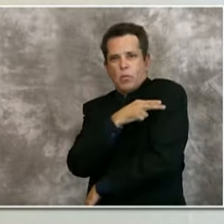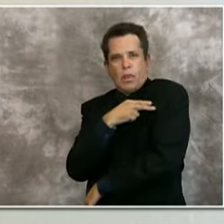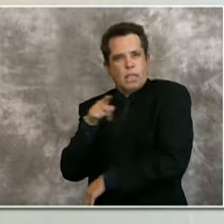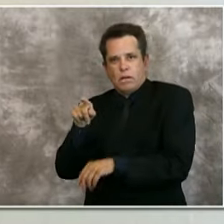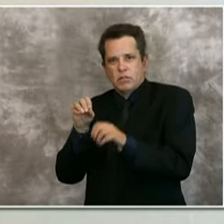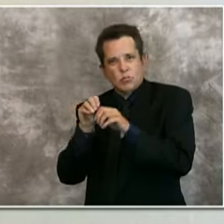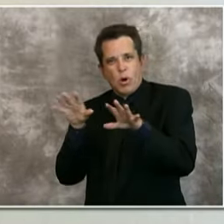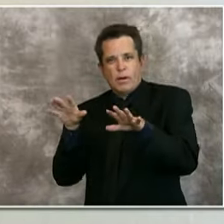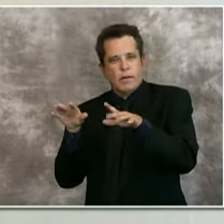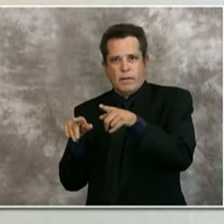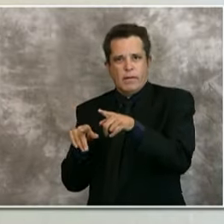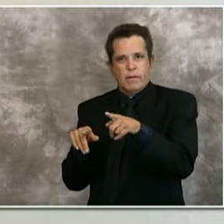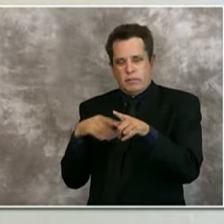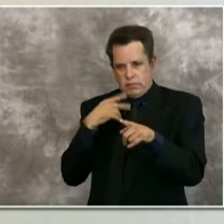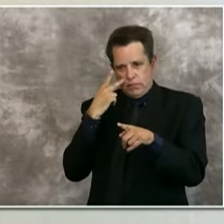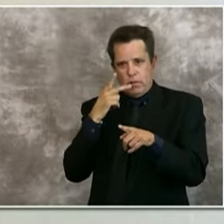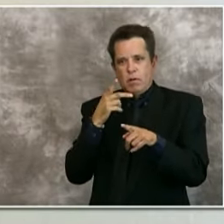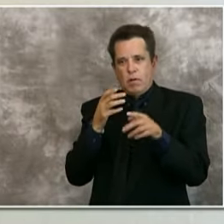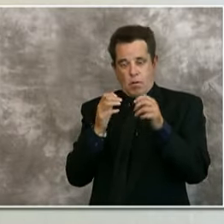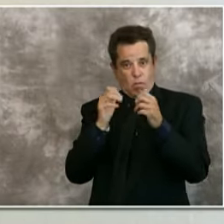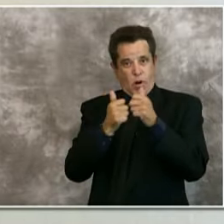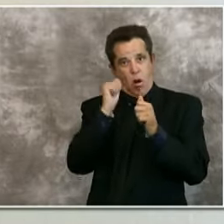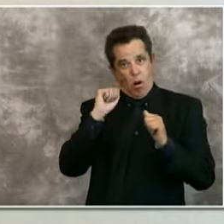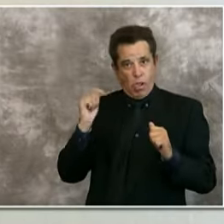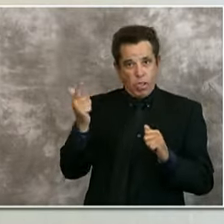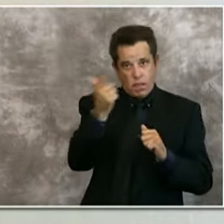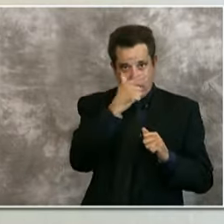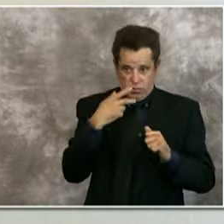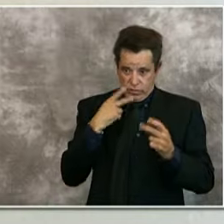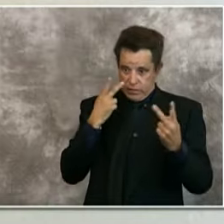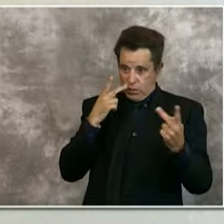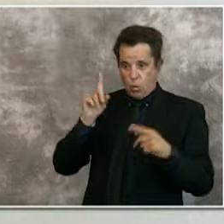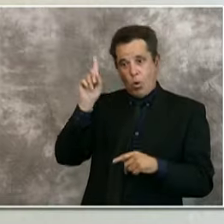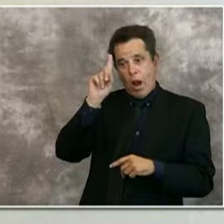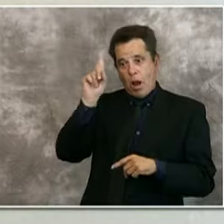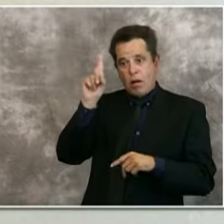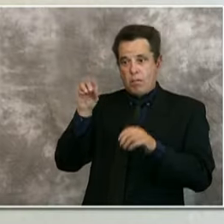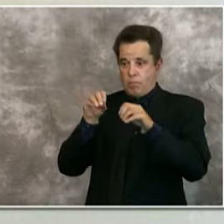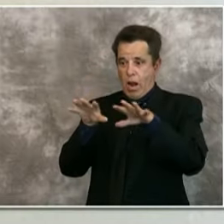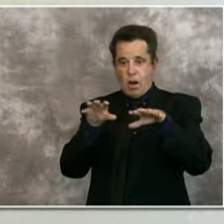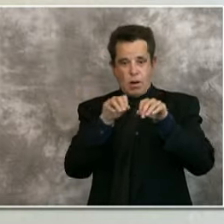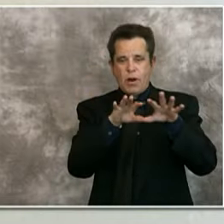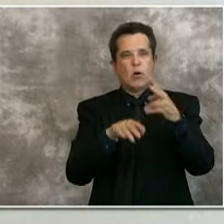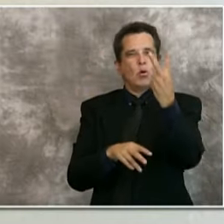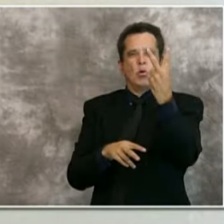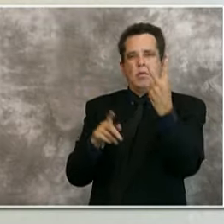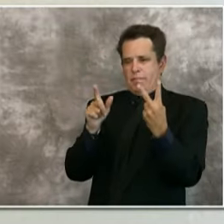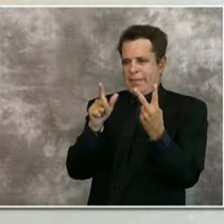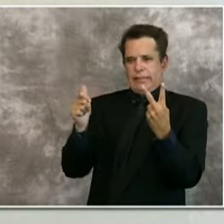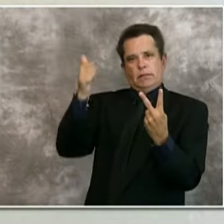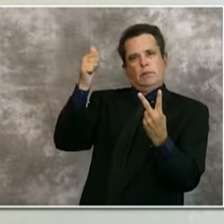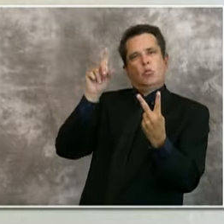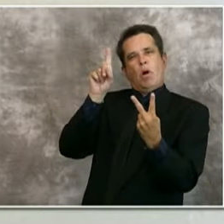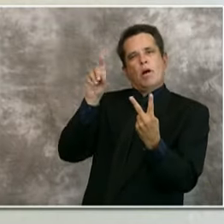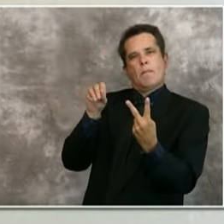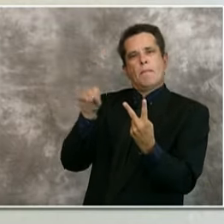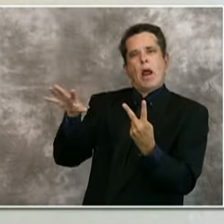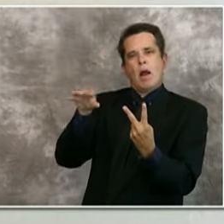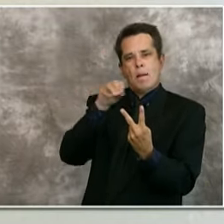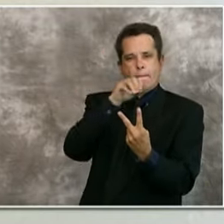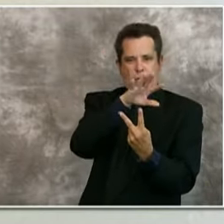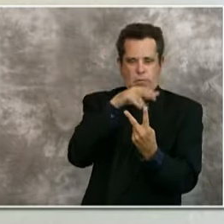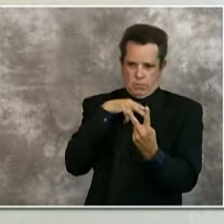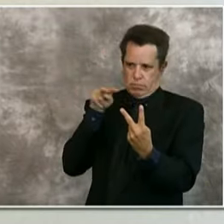a congregate care setting, but out of all of the active outbreaks we're facing, the two largest contributors to our